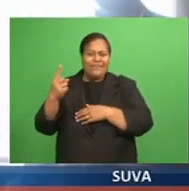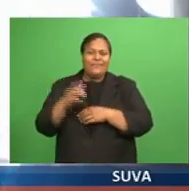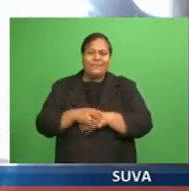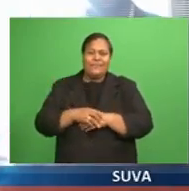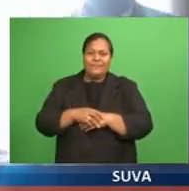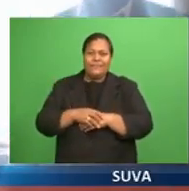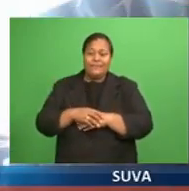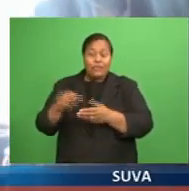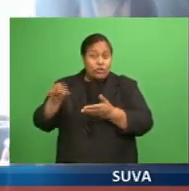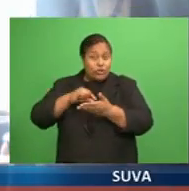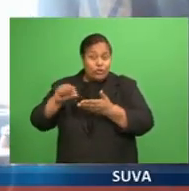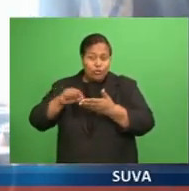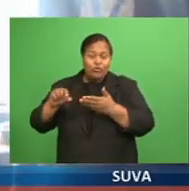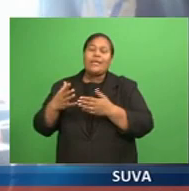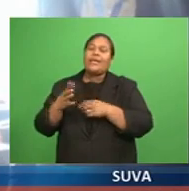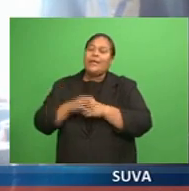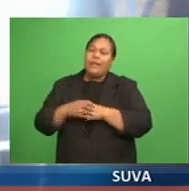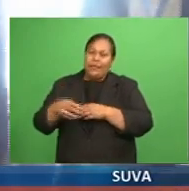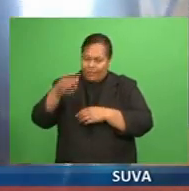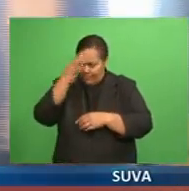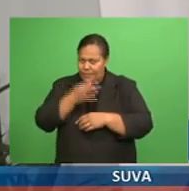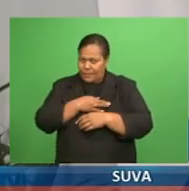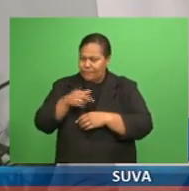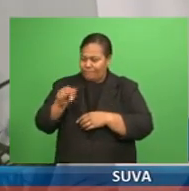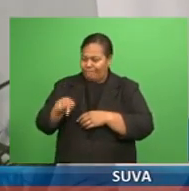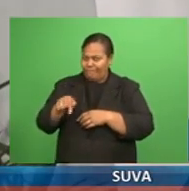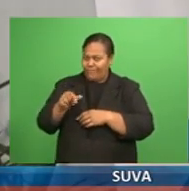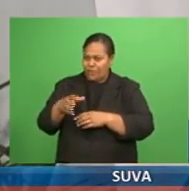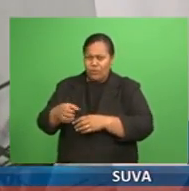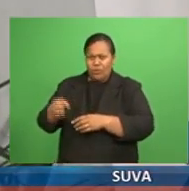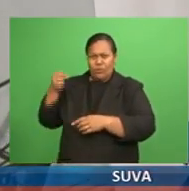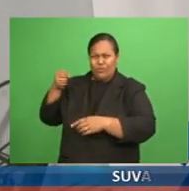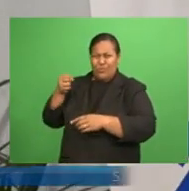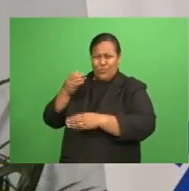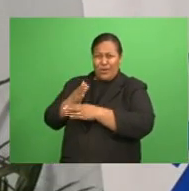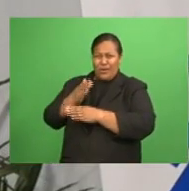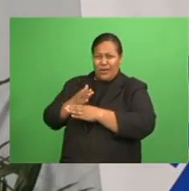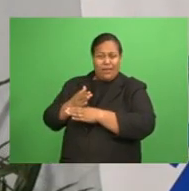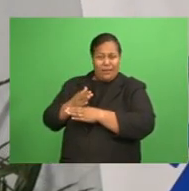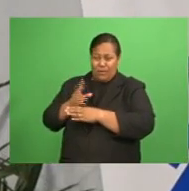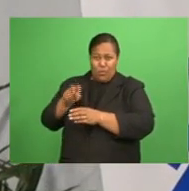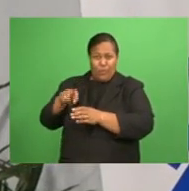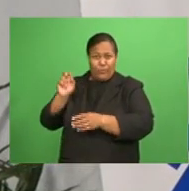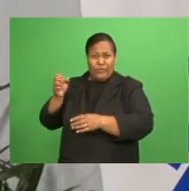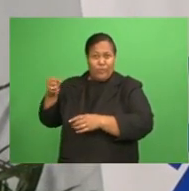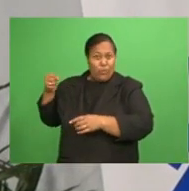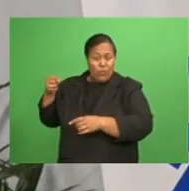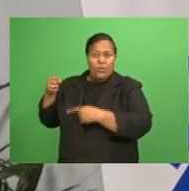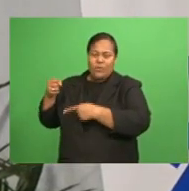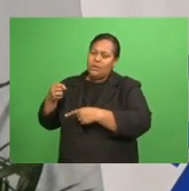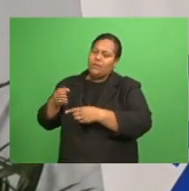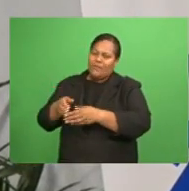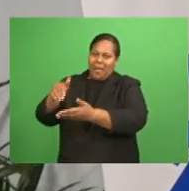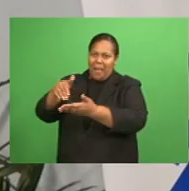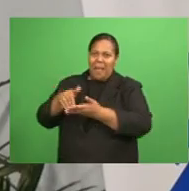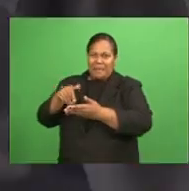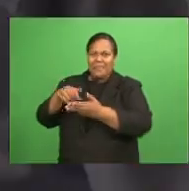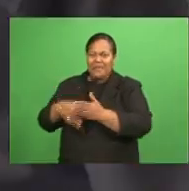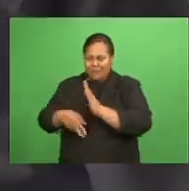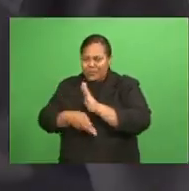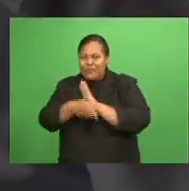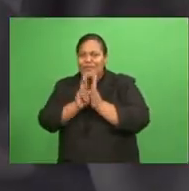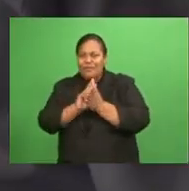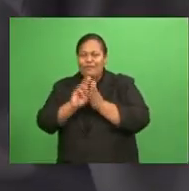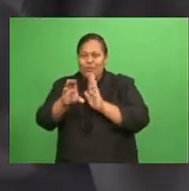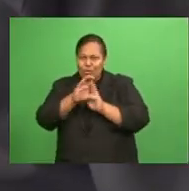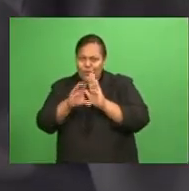Secretary believes the time in suspension has helped them look at their constitutional compliance as they prepare to draft manuals and standing